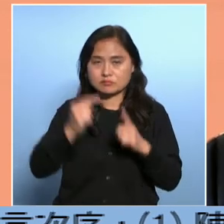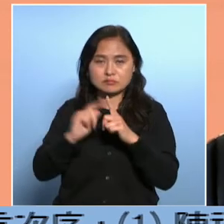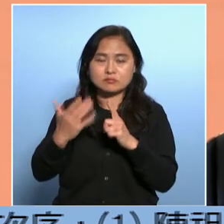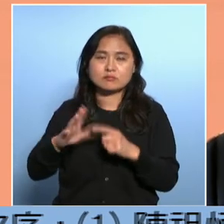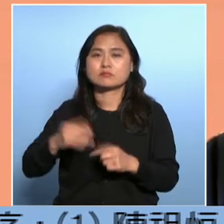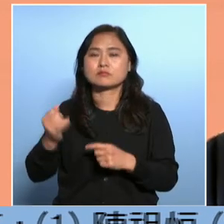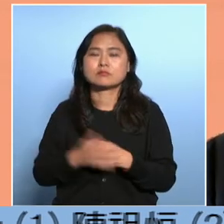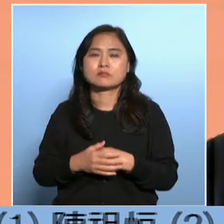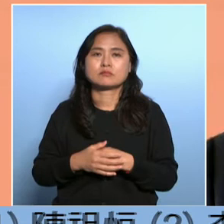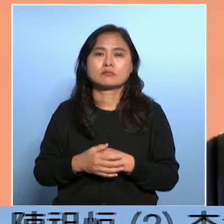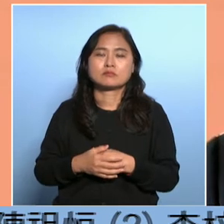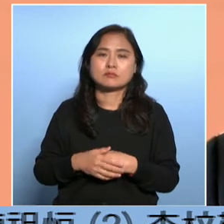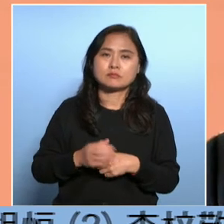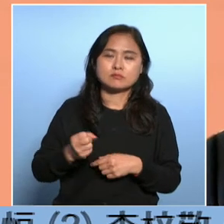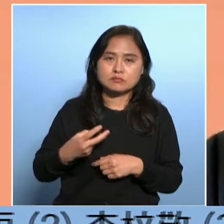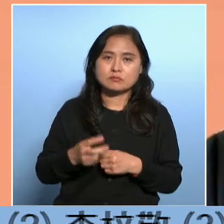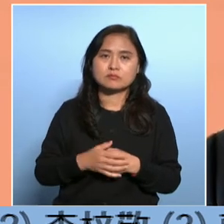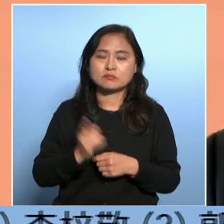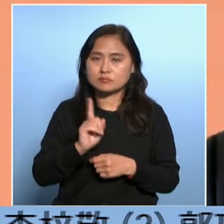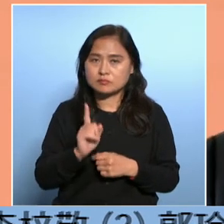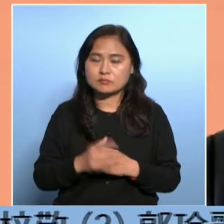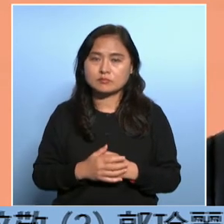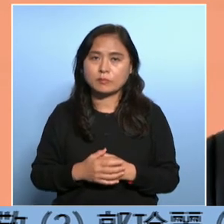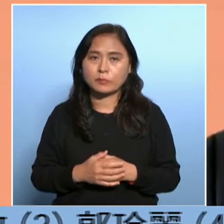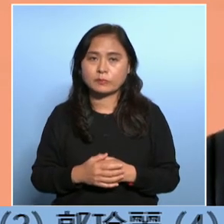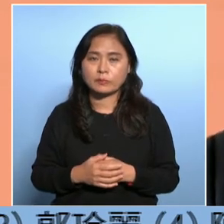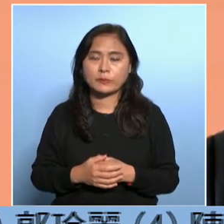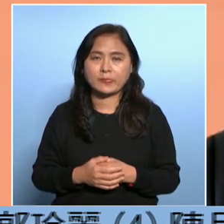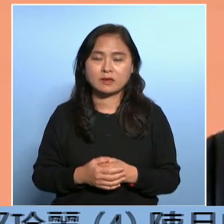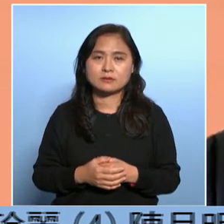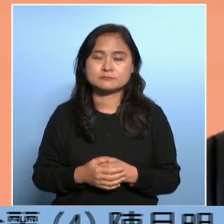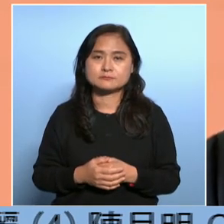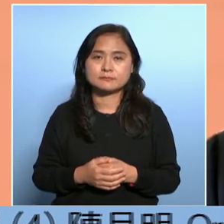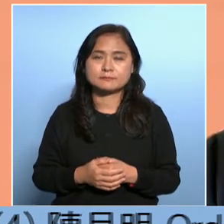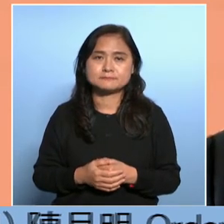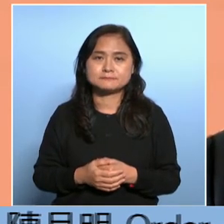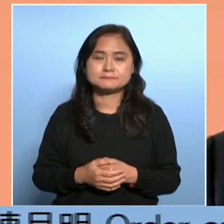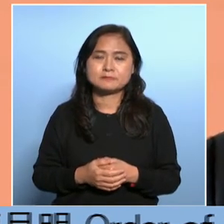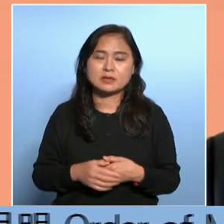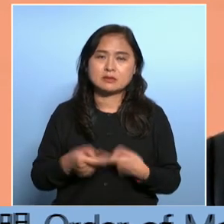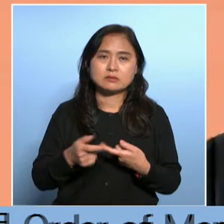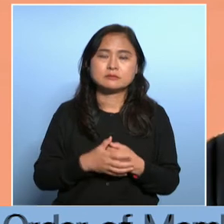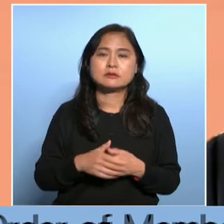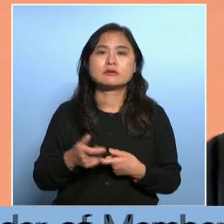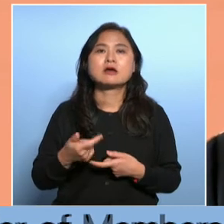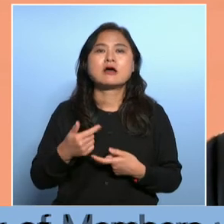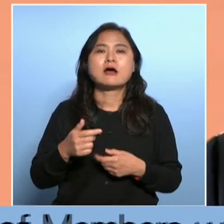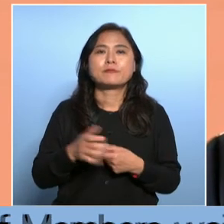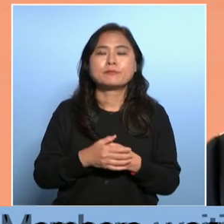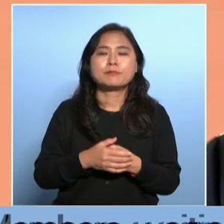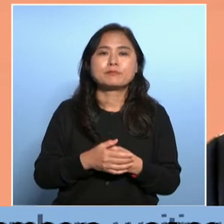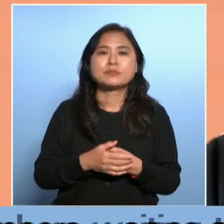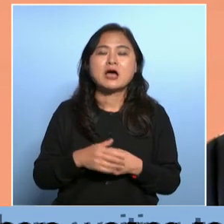the manpower shortfall. And also consideration should be given to the